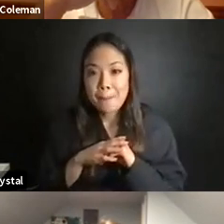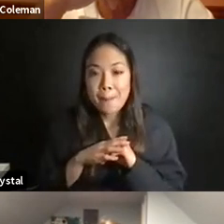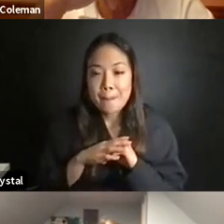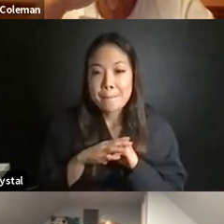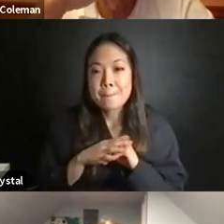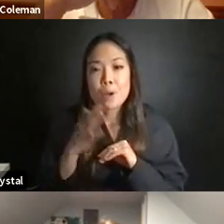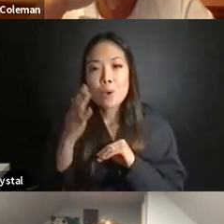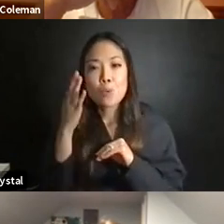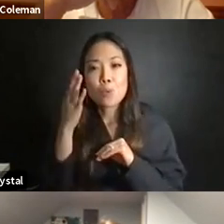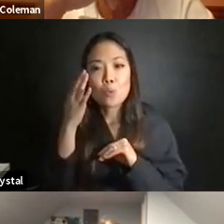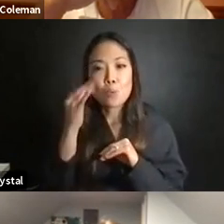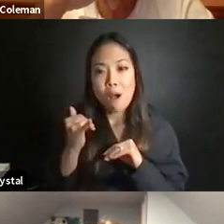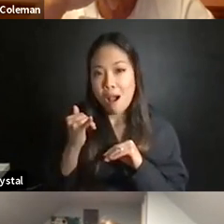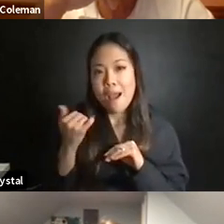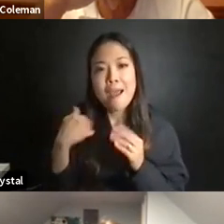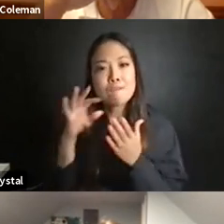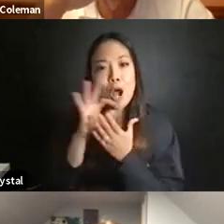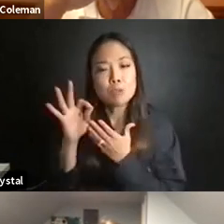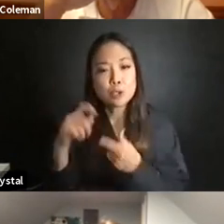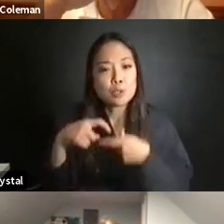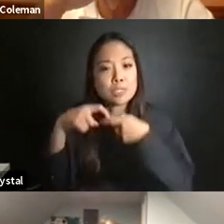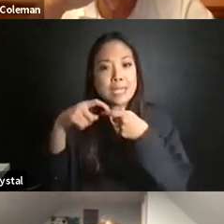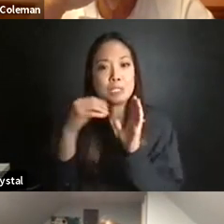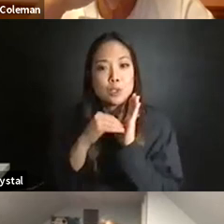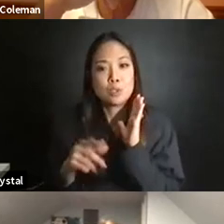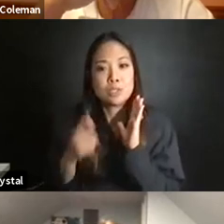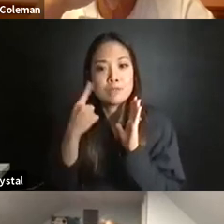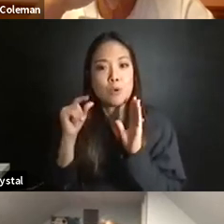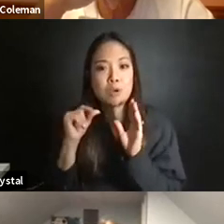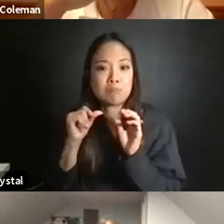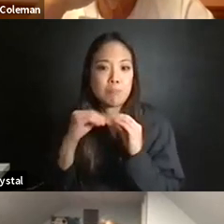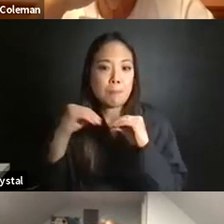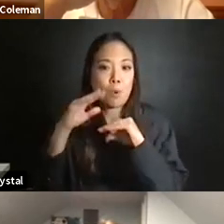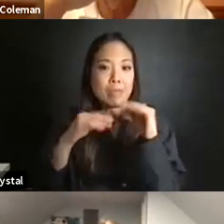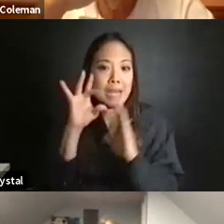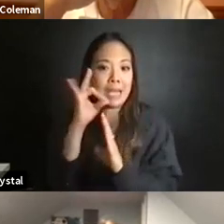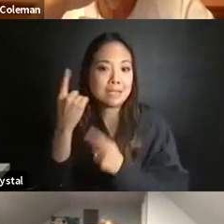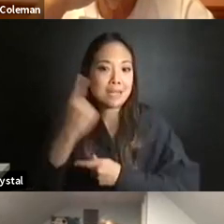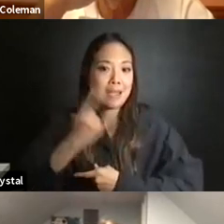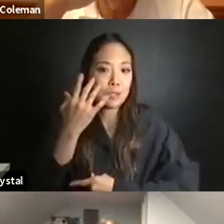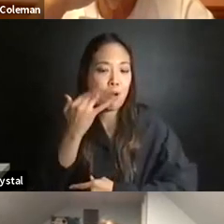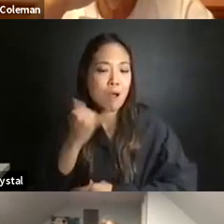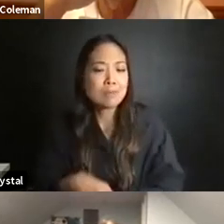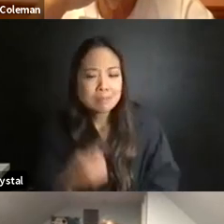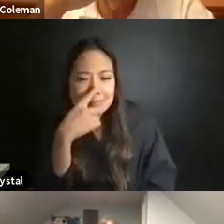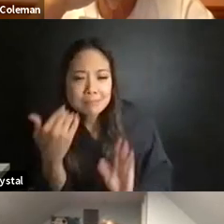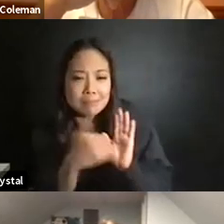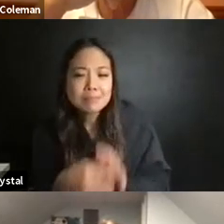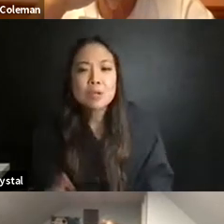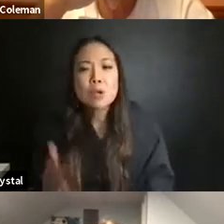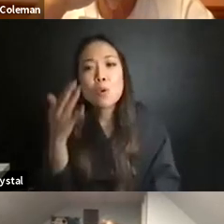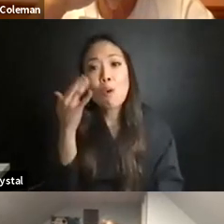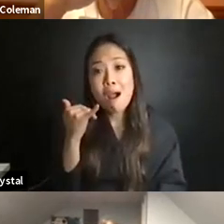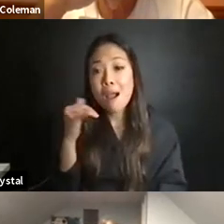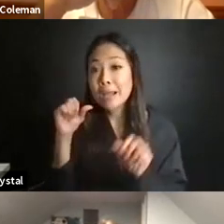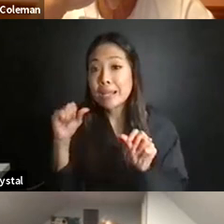suspend students for more than eight days could you say that again just why is there an option to suspend